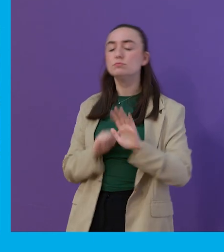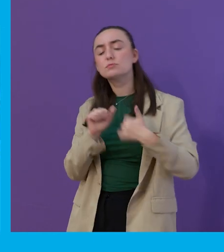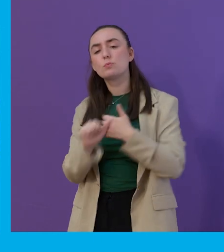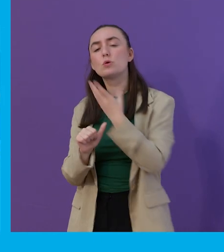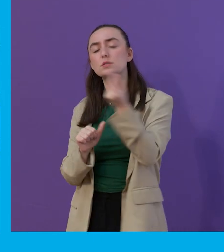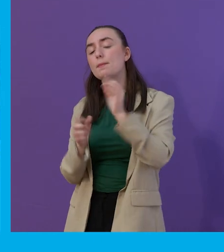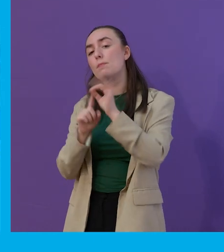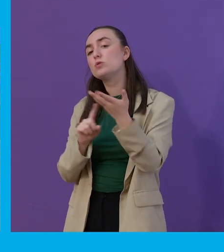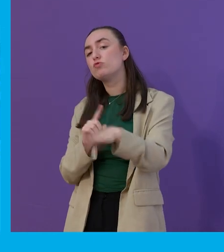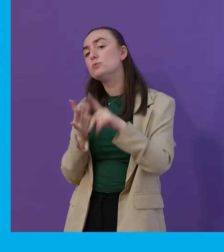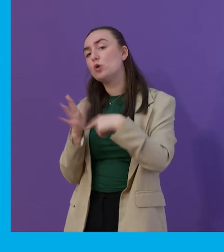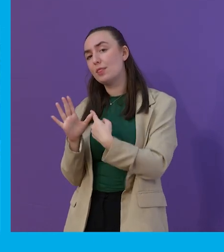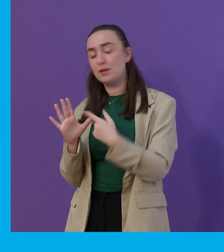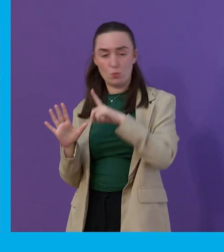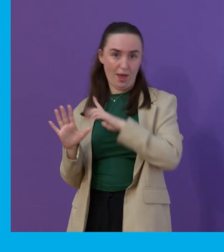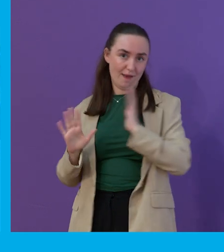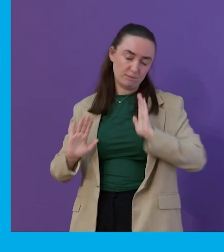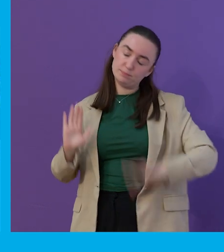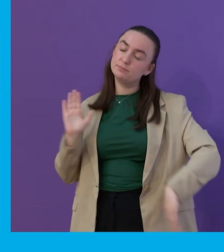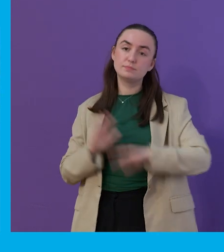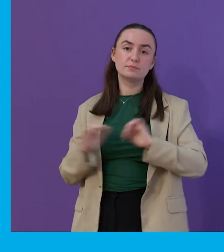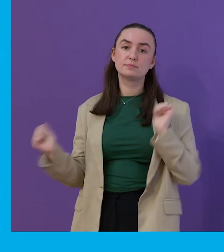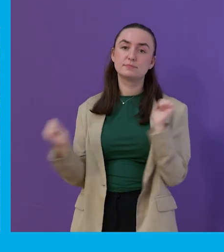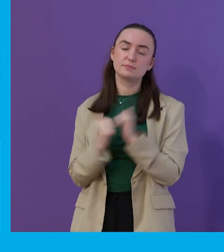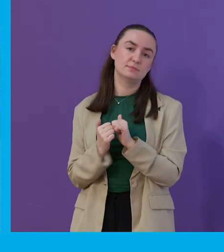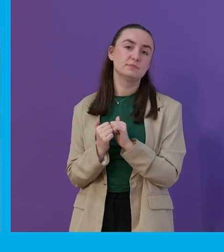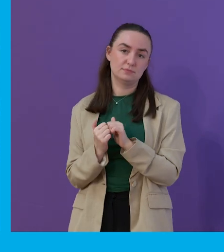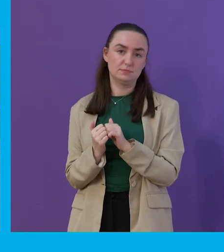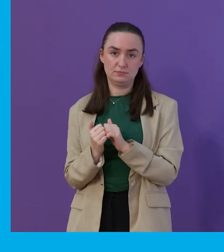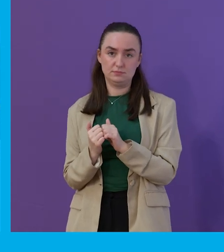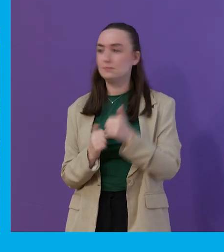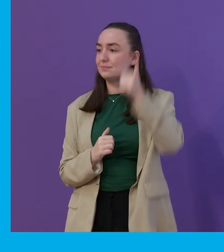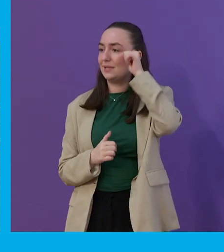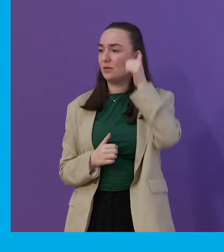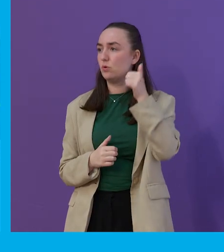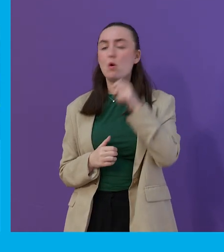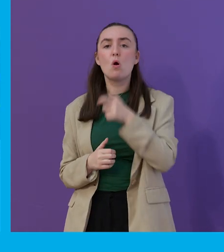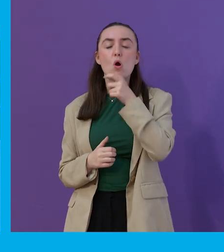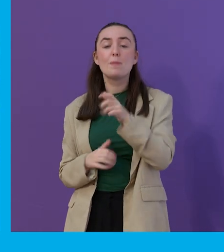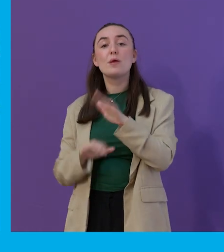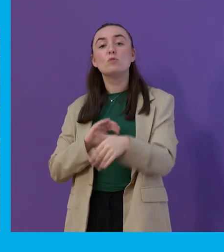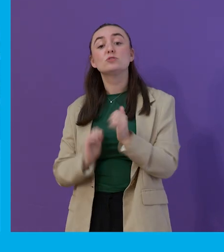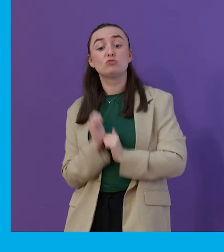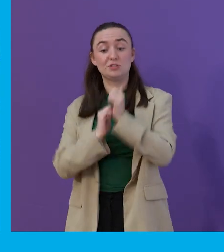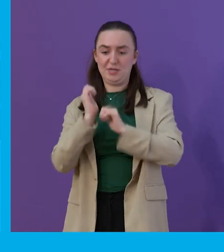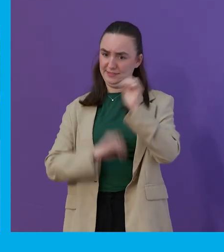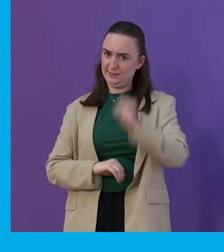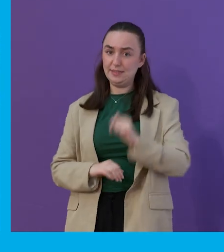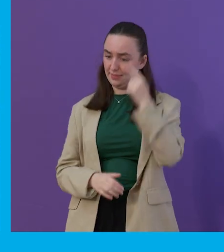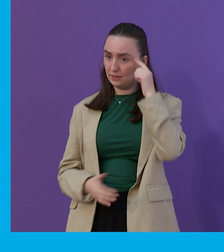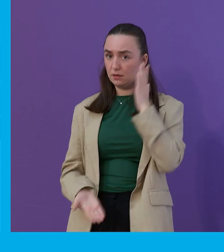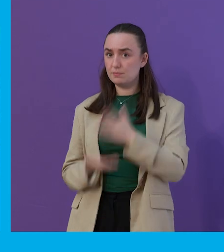because I completely agreed, despite having, obviously I made the comments and remarks earlier about the structures, and I do believe that it's important, because I